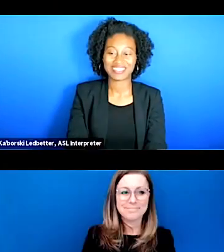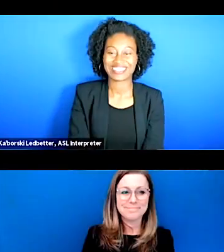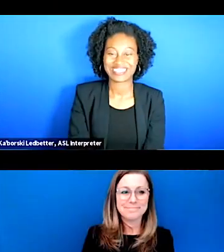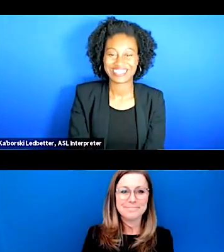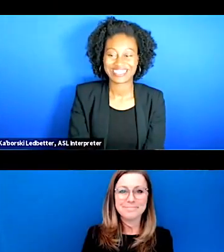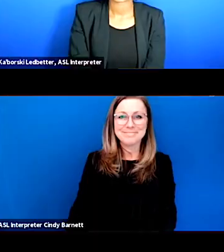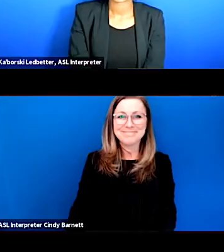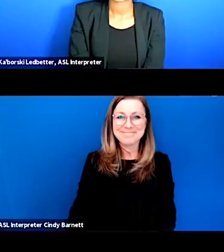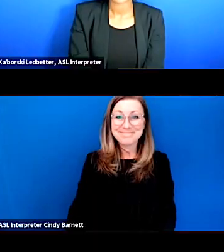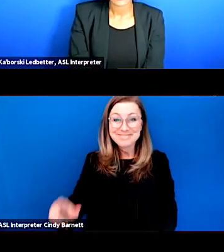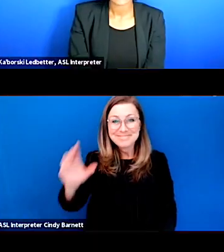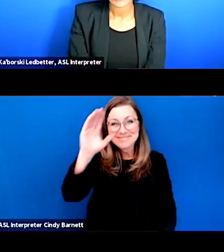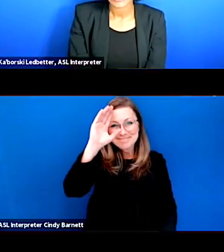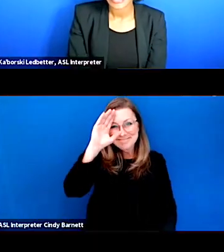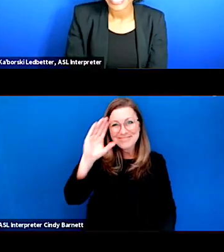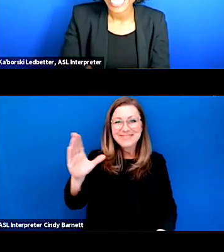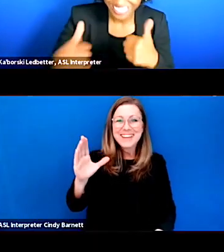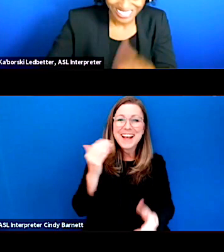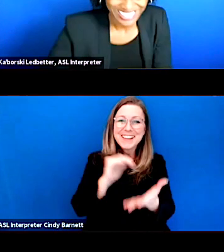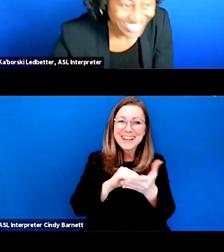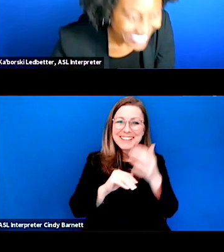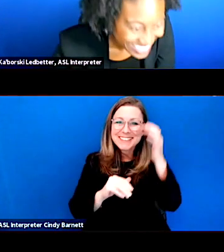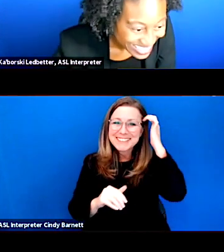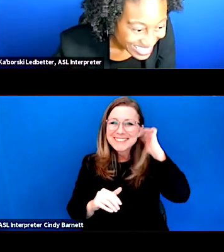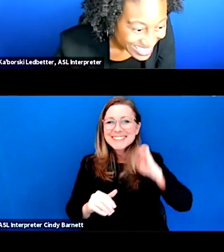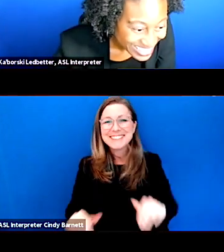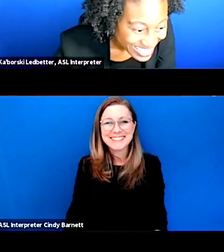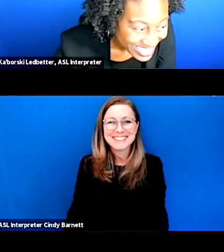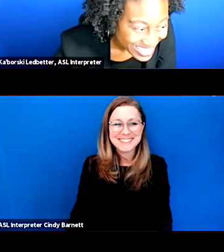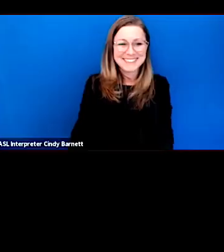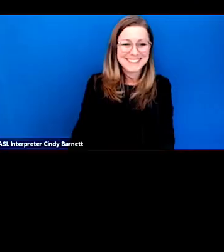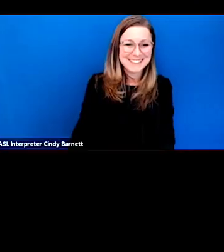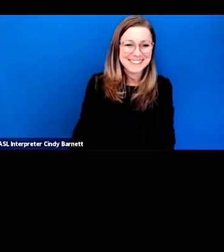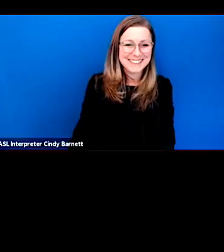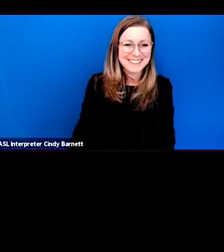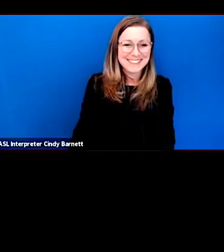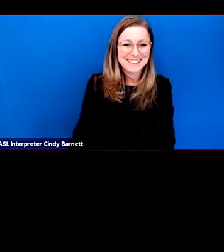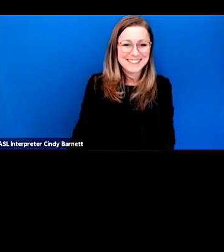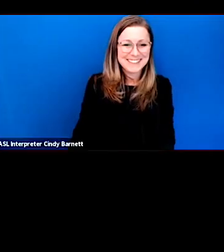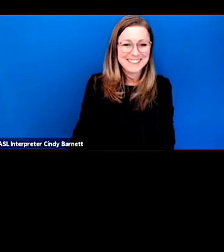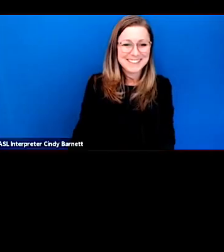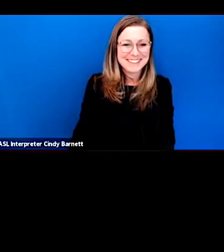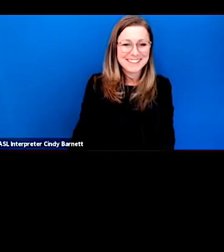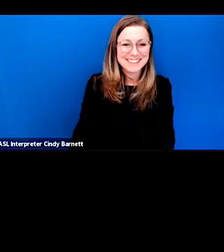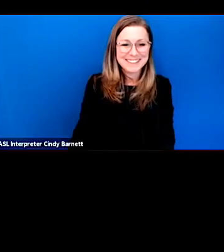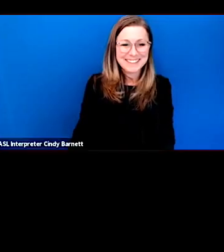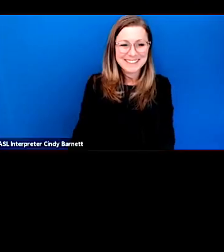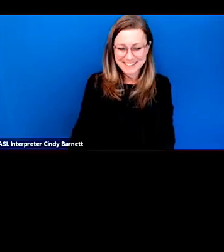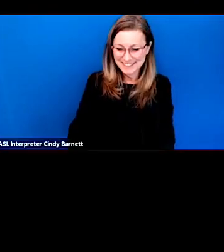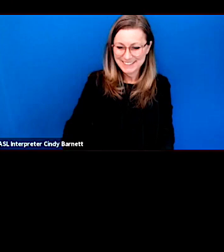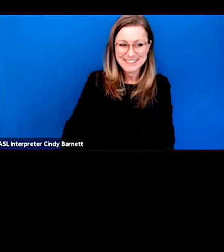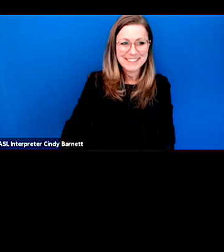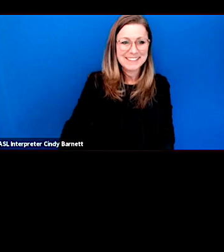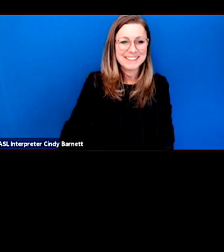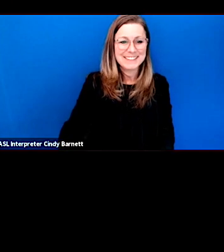Hello again. We'll now discuss synthesis memos. Our team distills information from a piece of